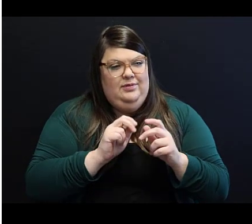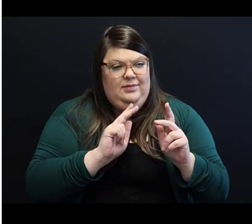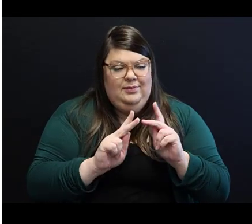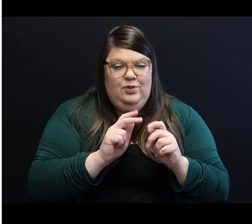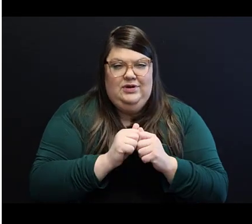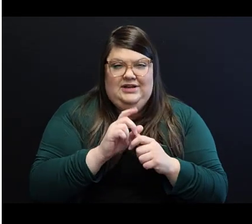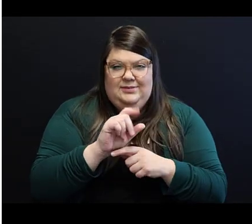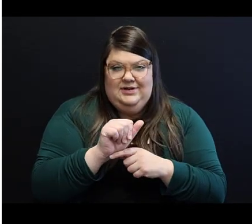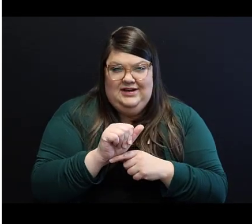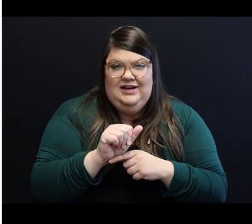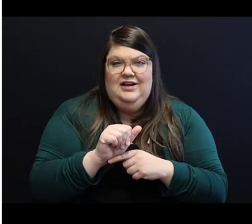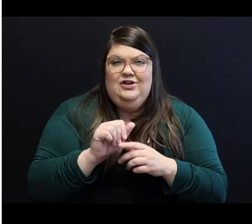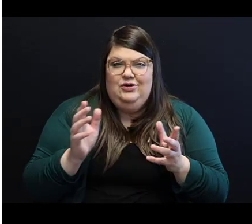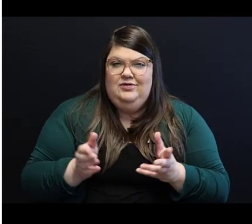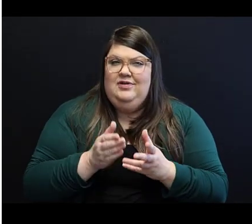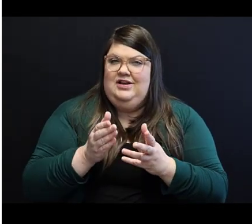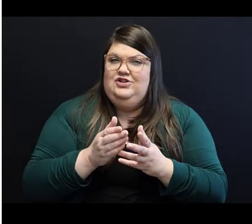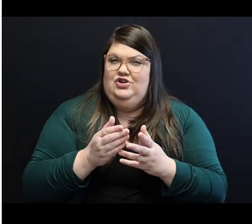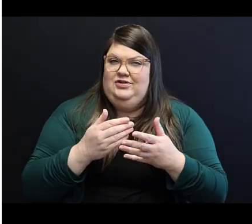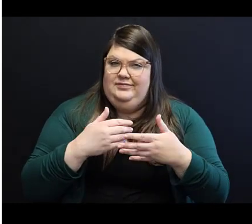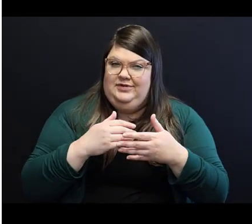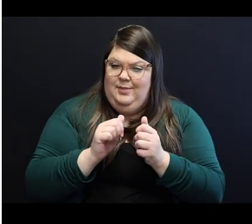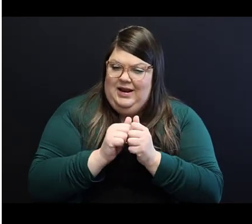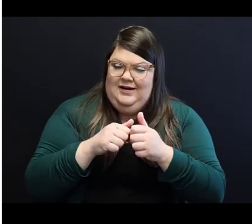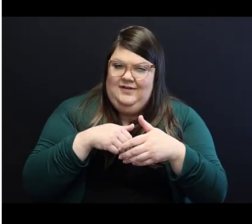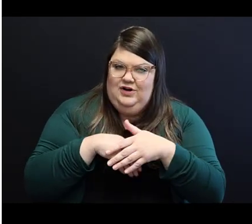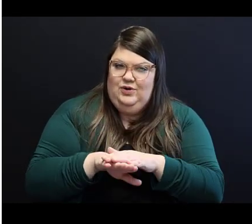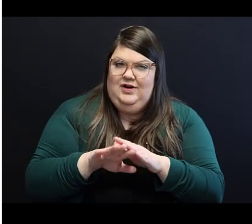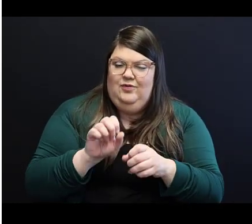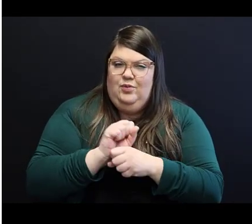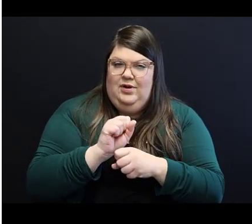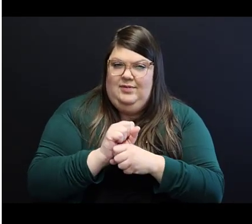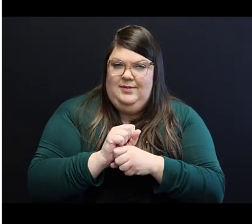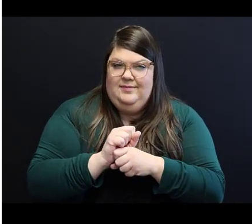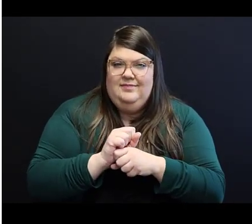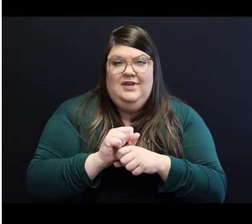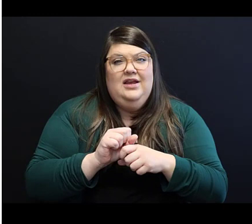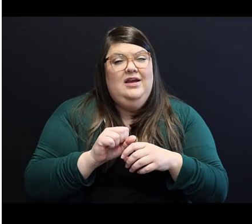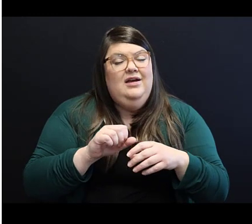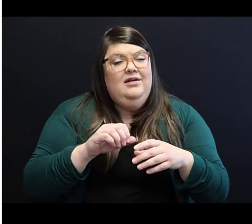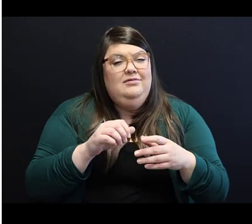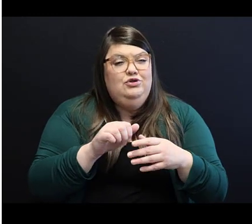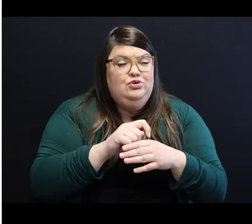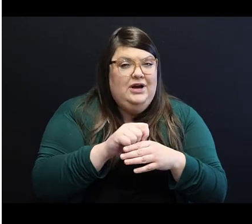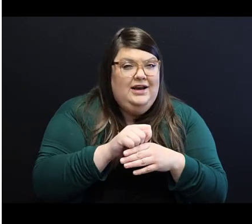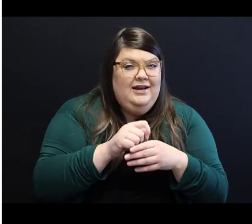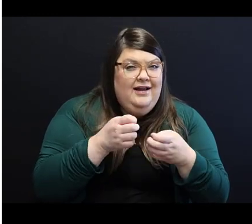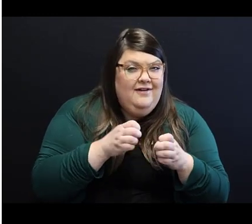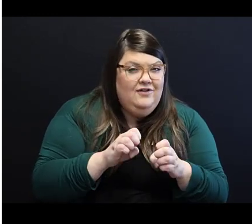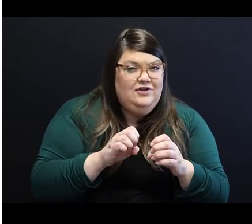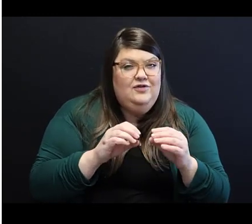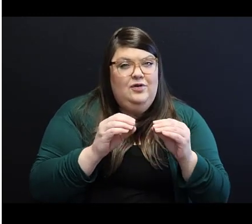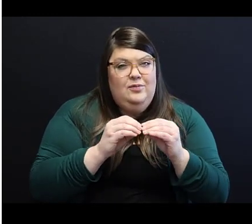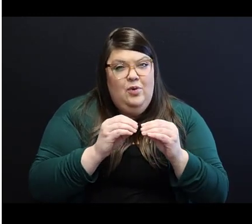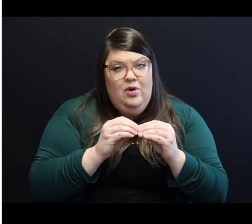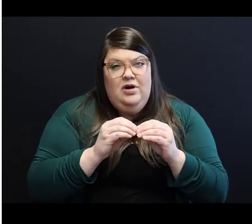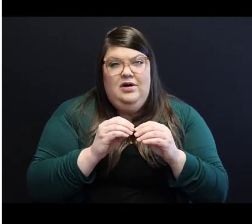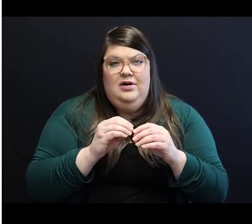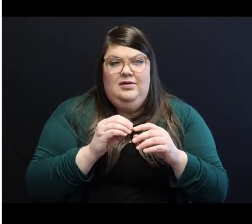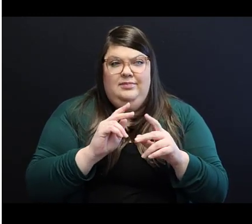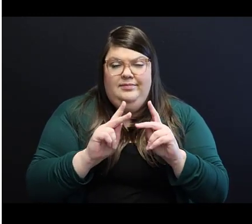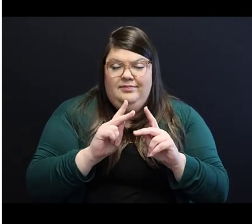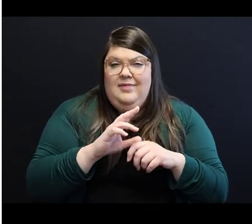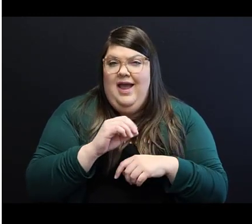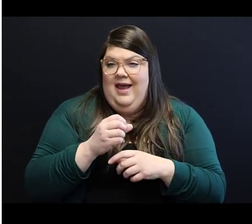integrated employment. They include training efforts designed to increase the qualifications of new personnel and expand the knowledge